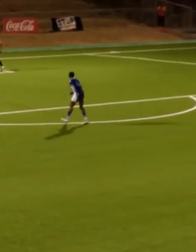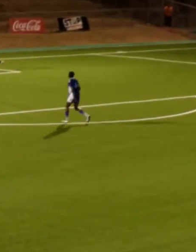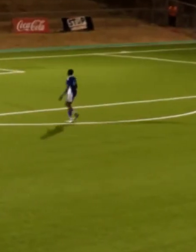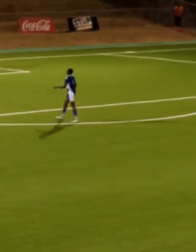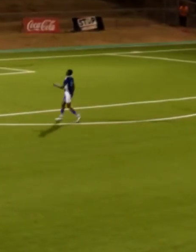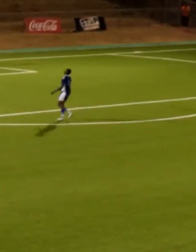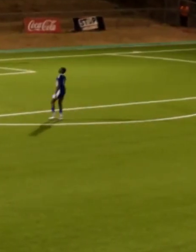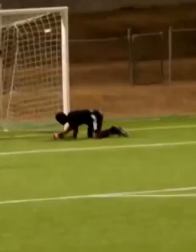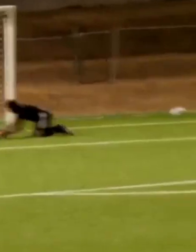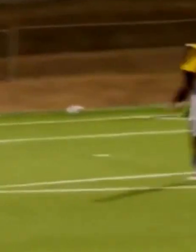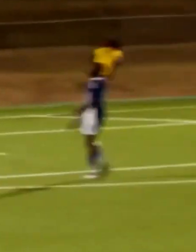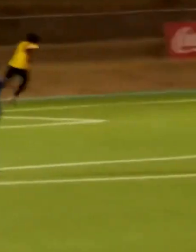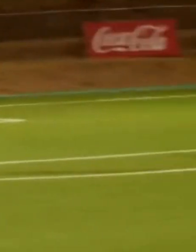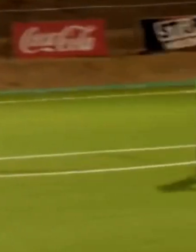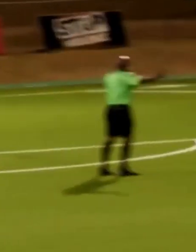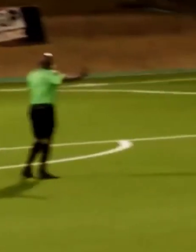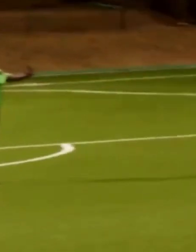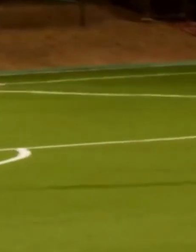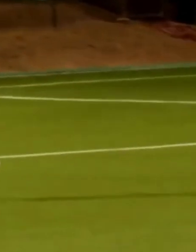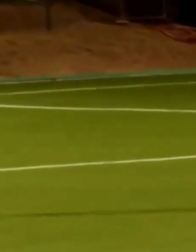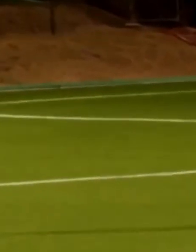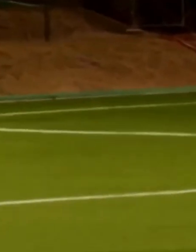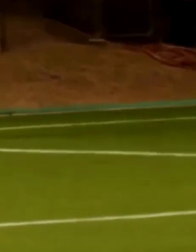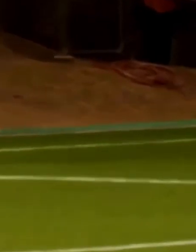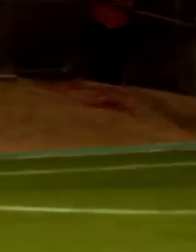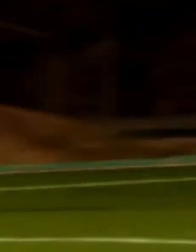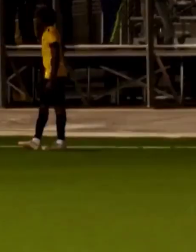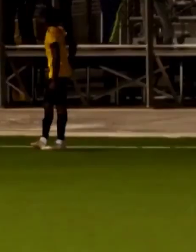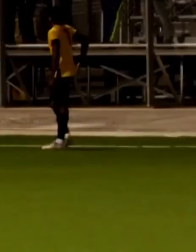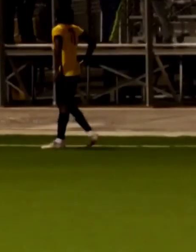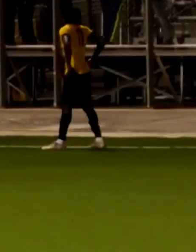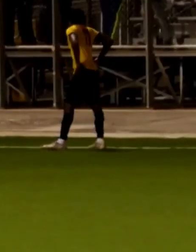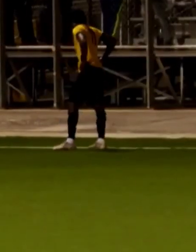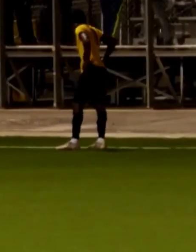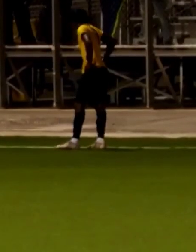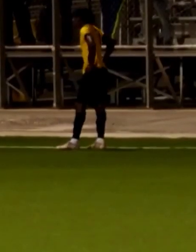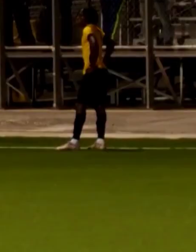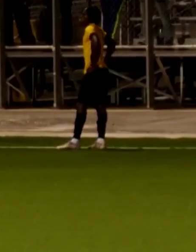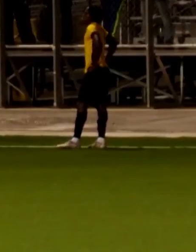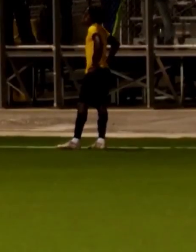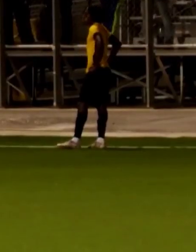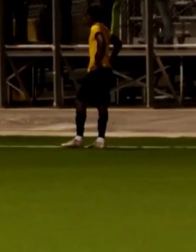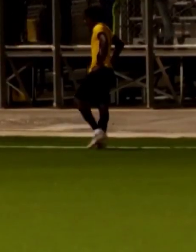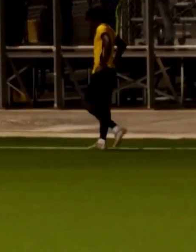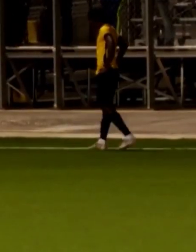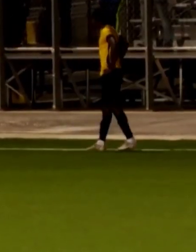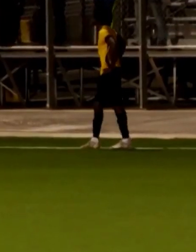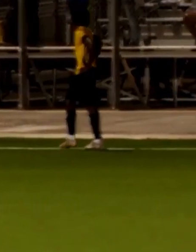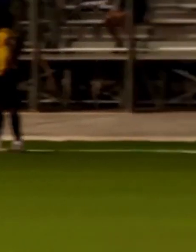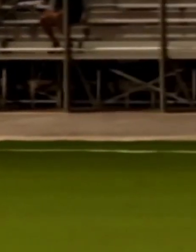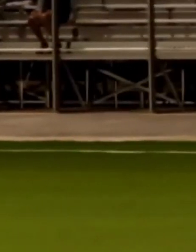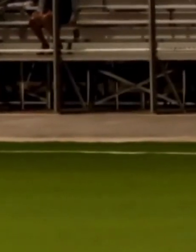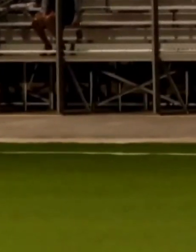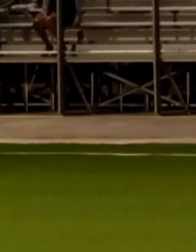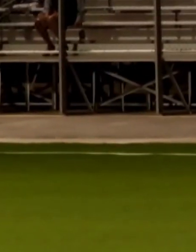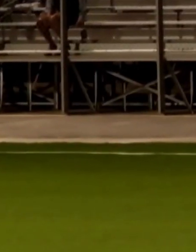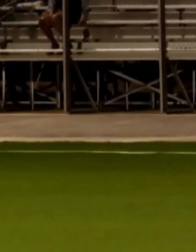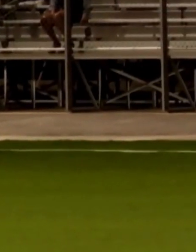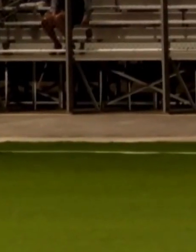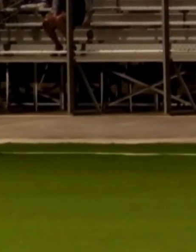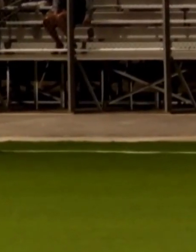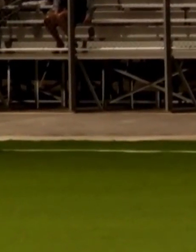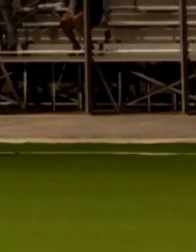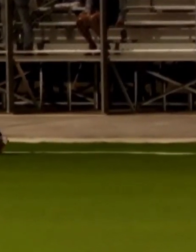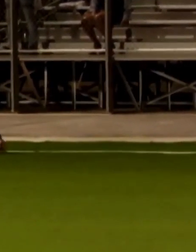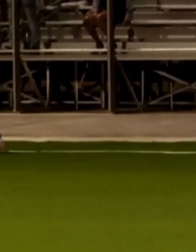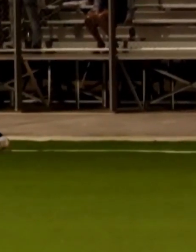price? That's 2-1 now to the Blackbirds. And the final nail in the coffin came in the 89th minute.